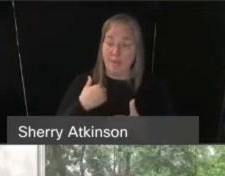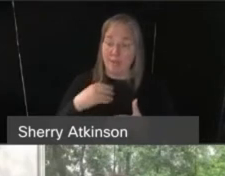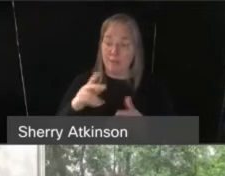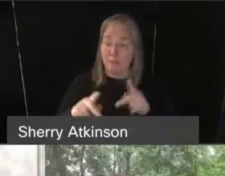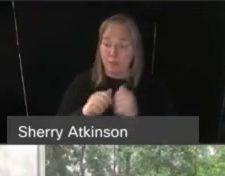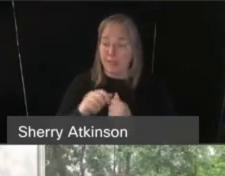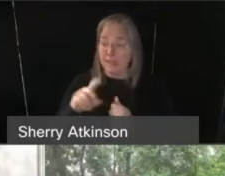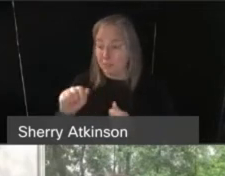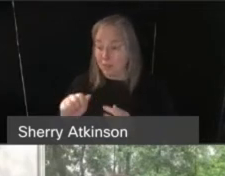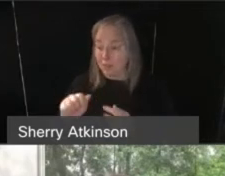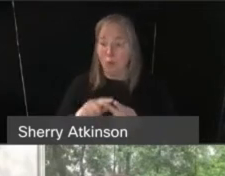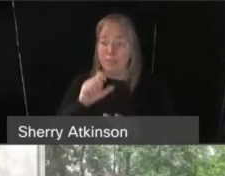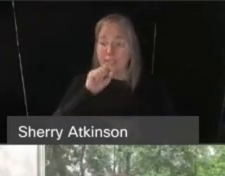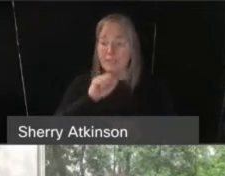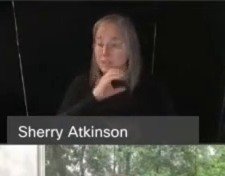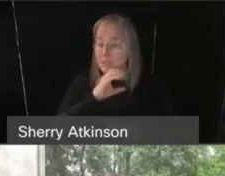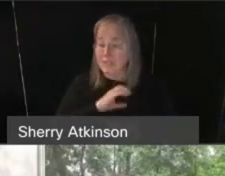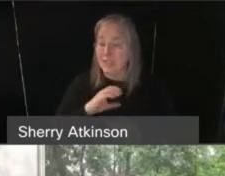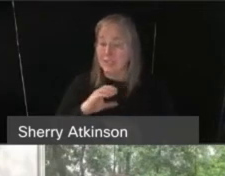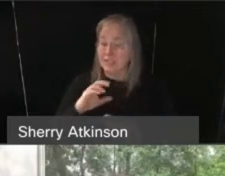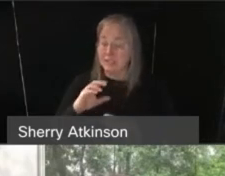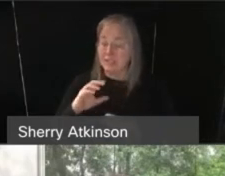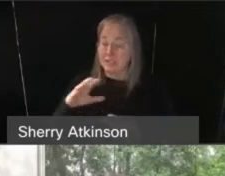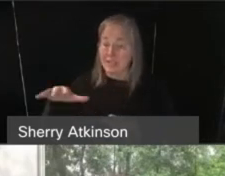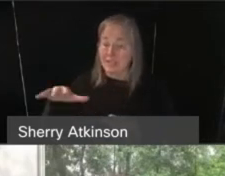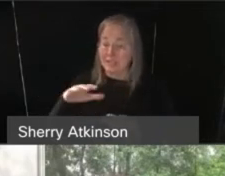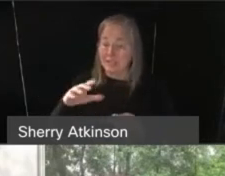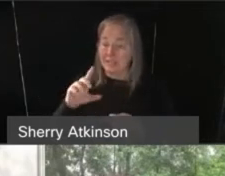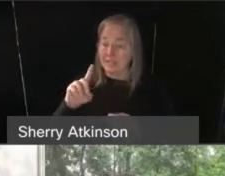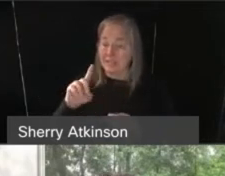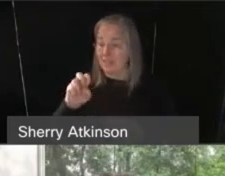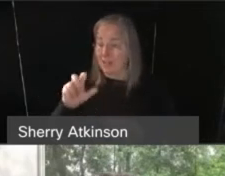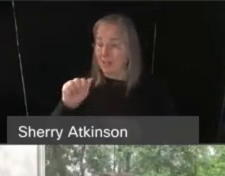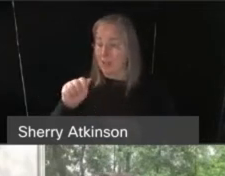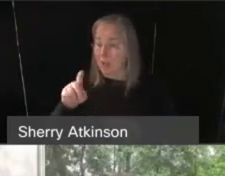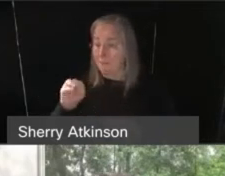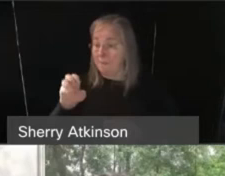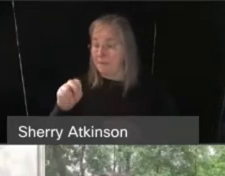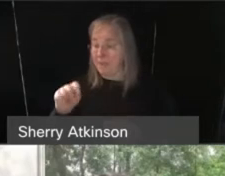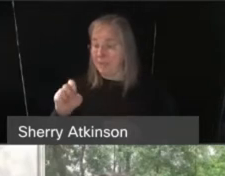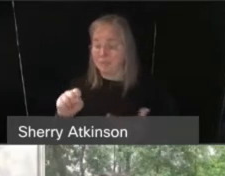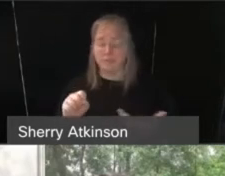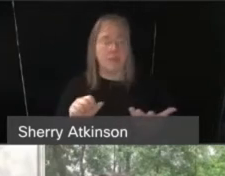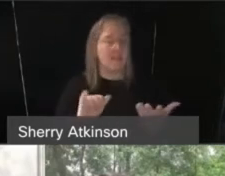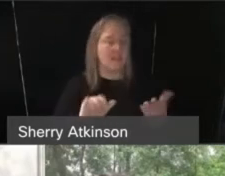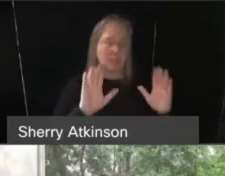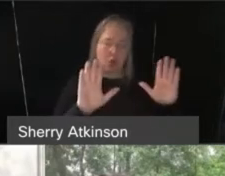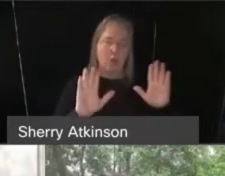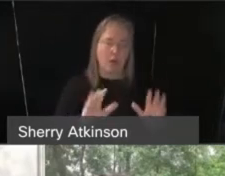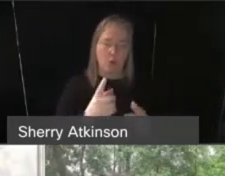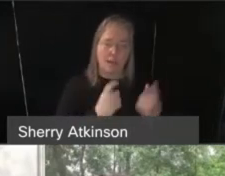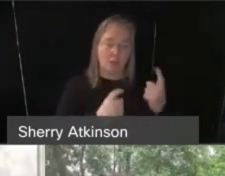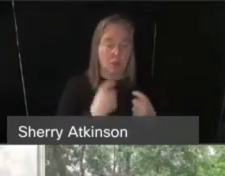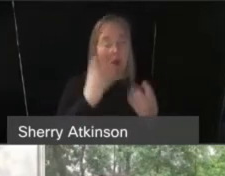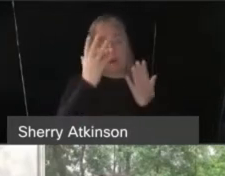developments? Is that a consideration? It's a great question. Unfortunately, you know,